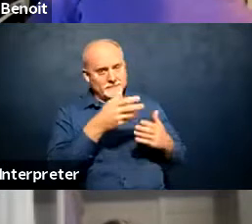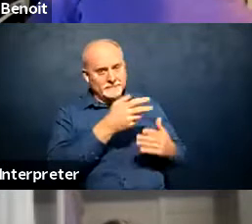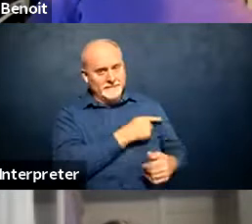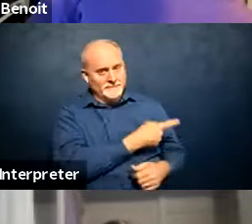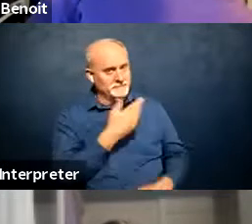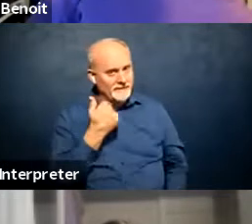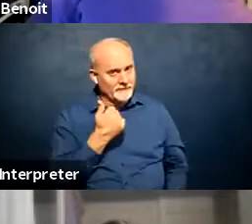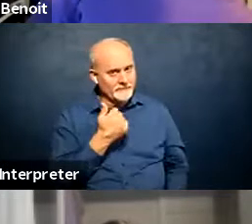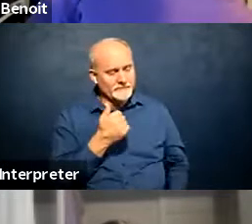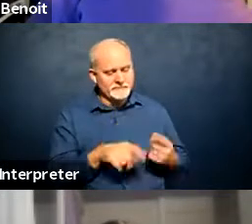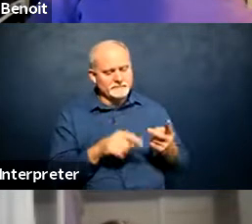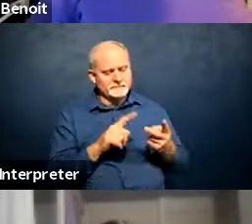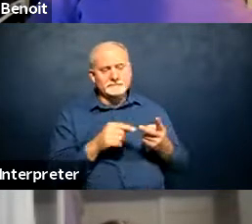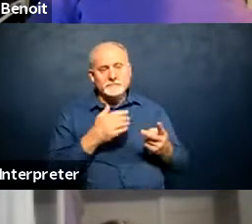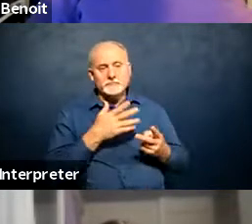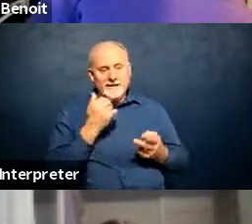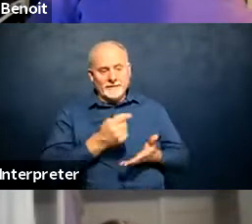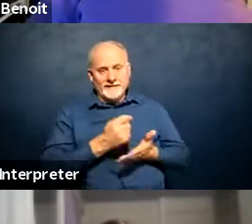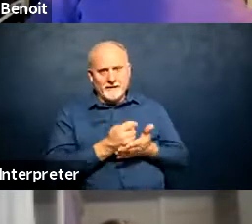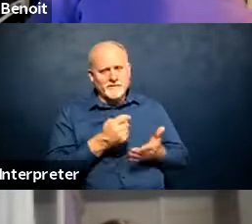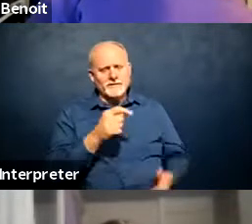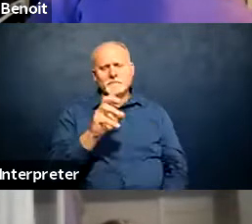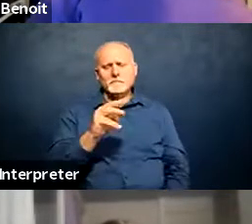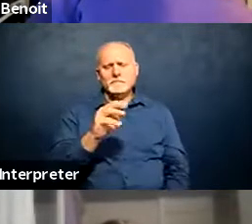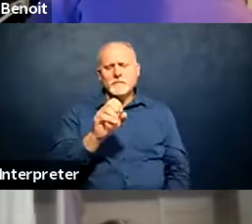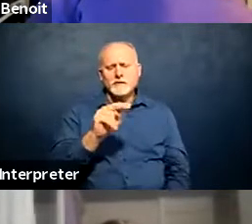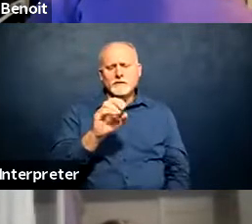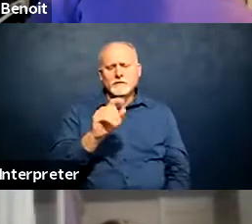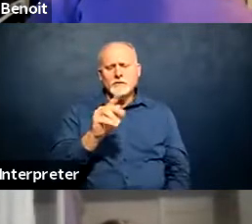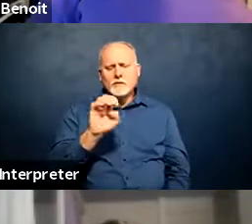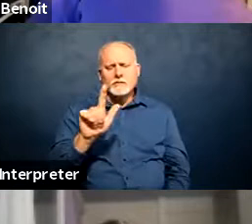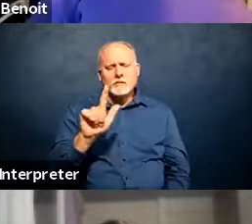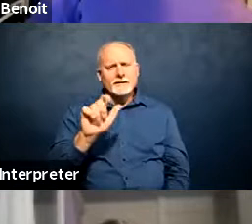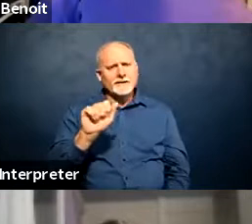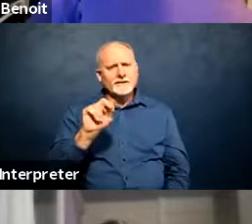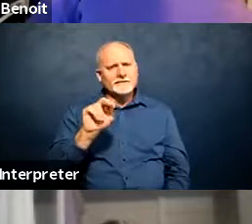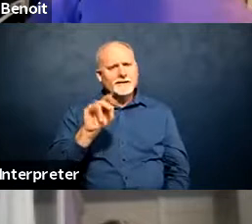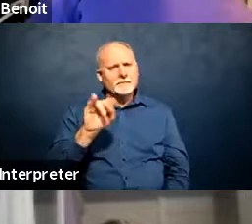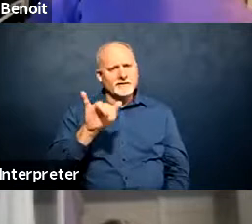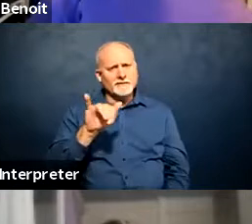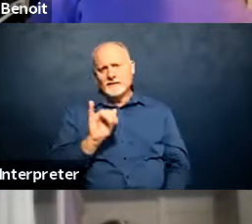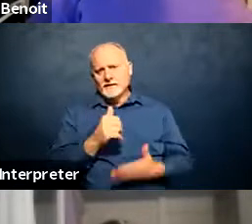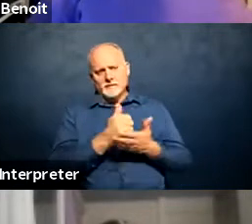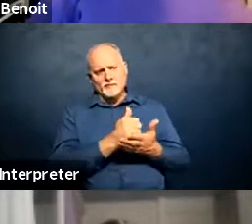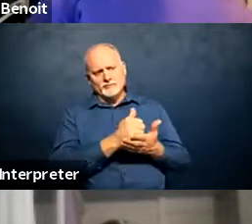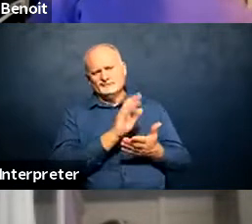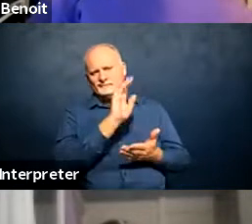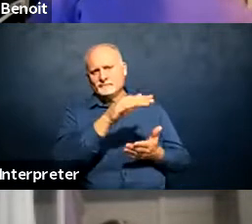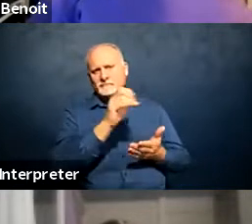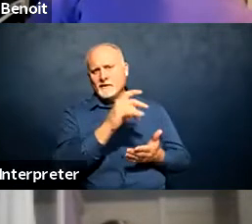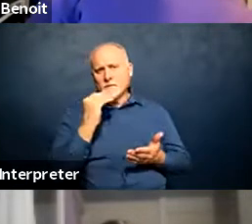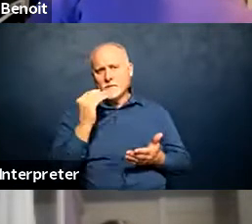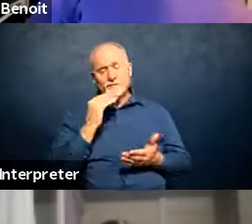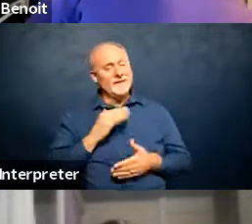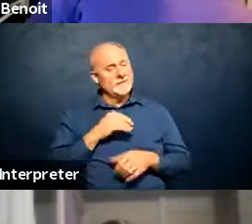have some improved therapies, particularly monoclonal antibodies that keep people out of the hospital. And our doctors are working ever so